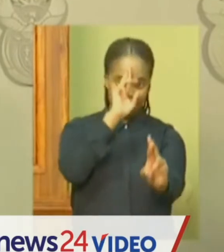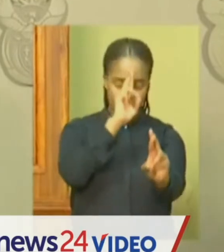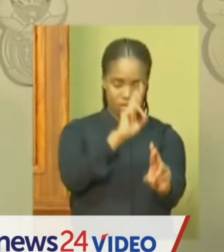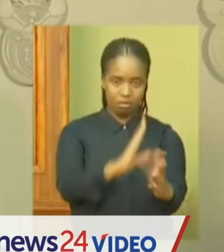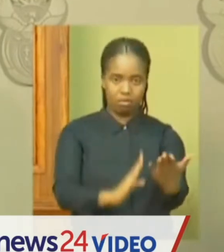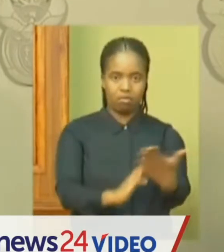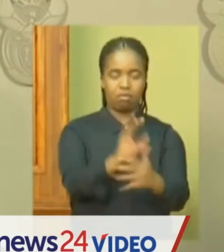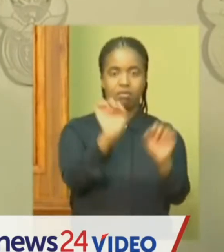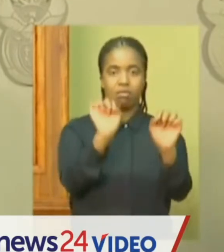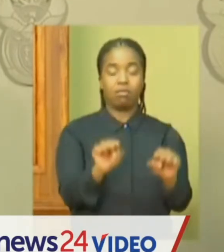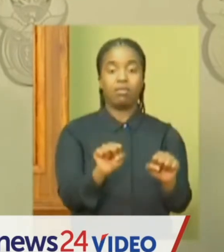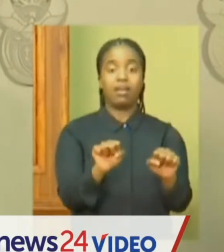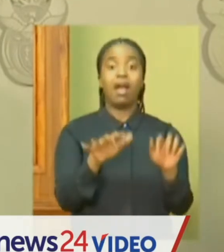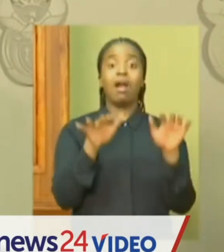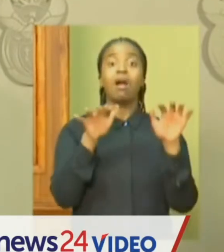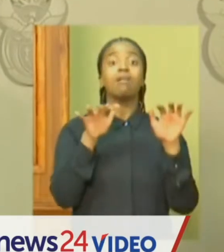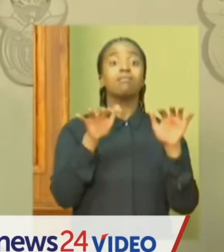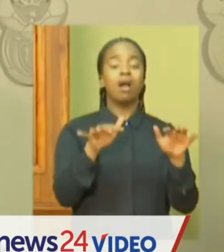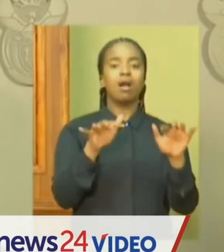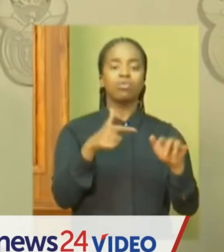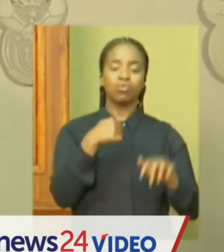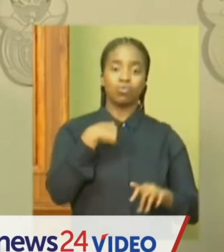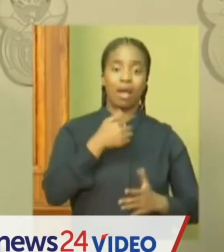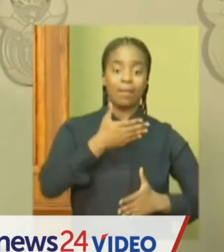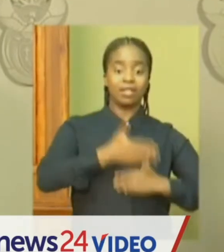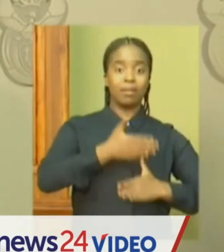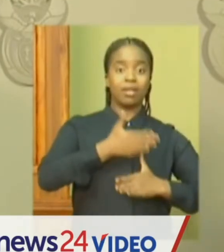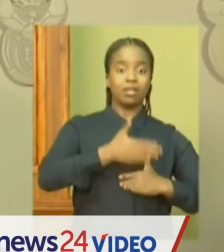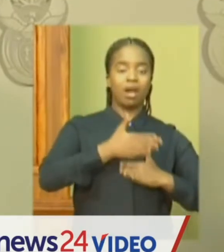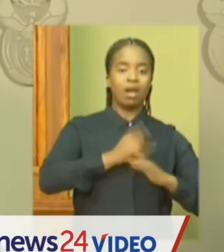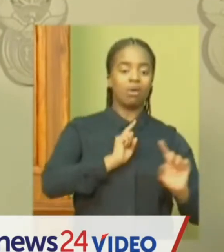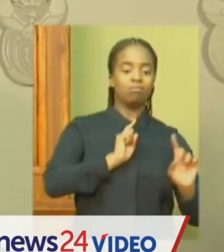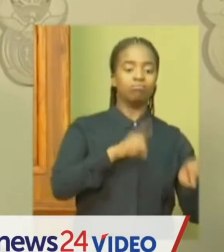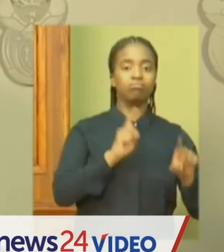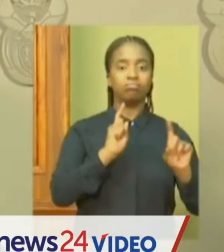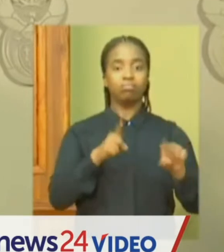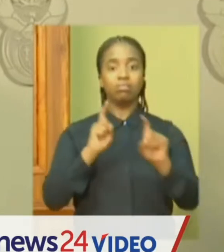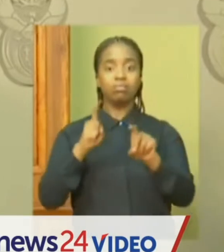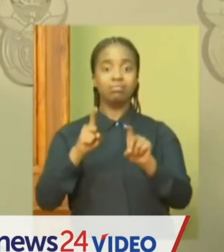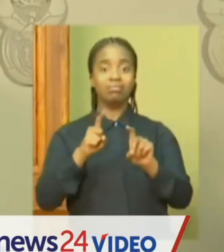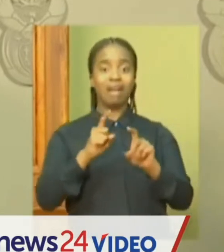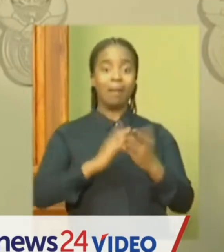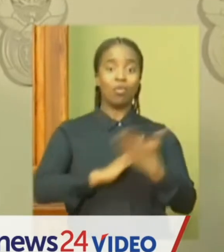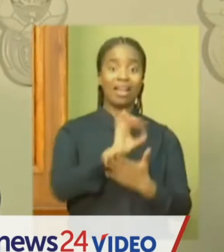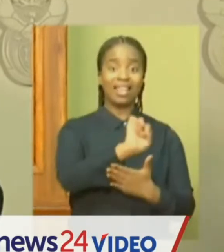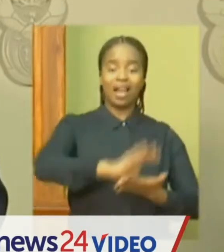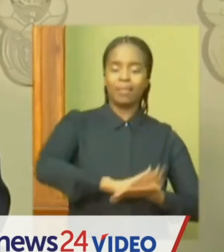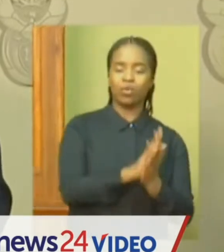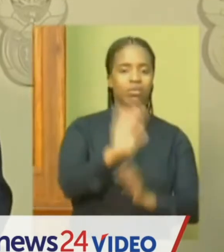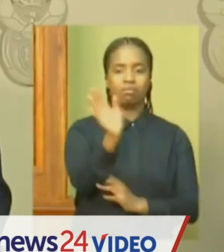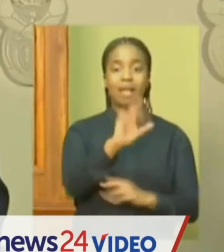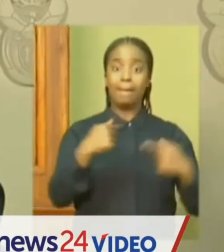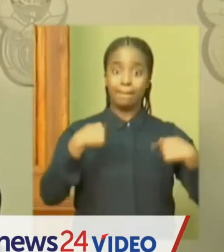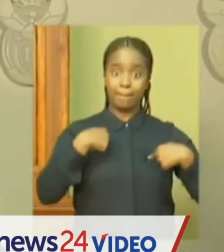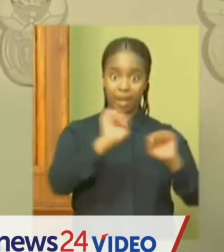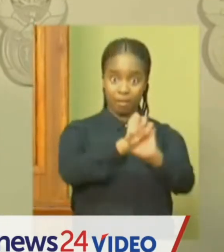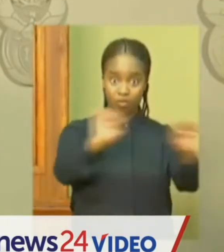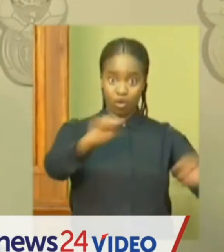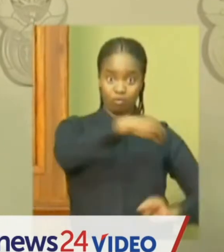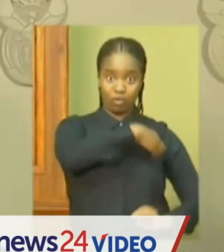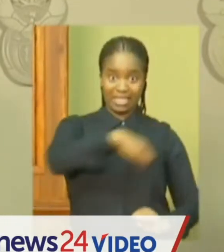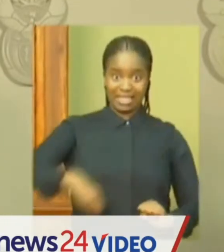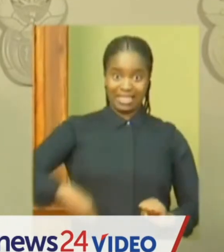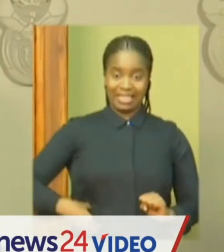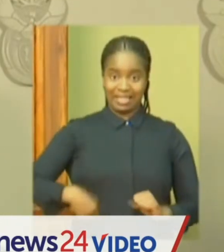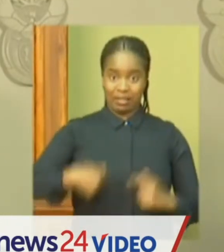and especially those who have been entrusted with this responsibility. As your president, as this